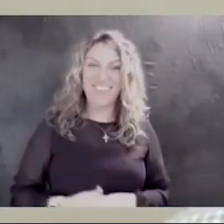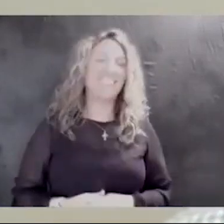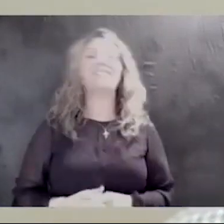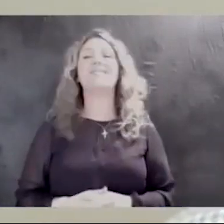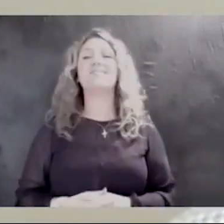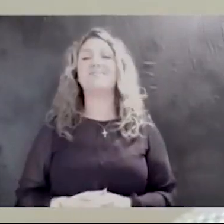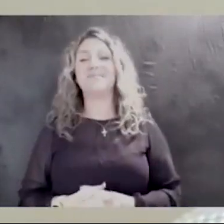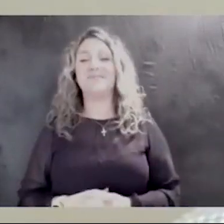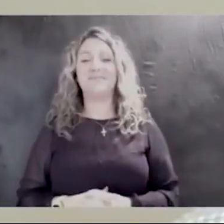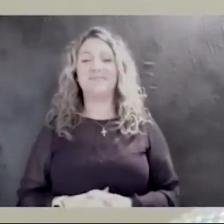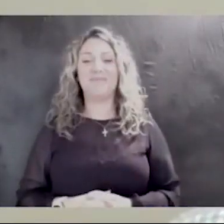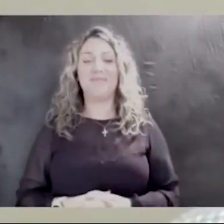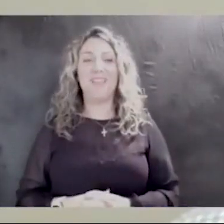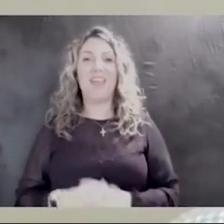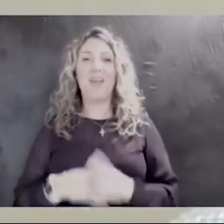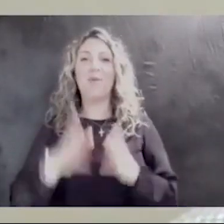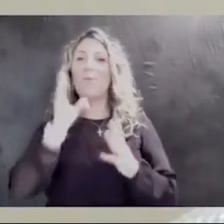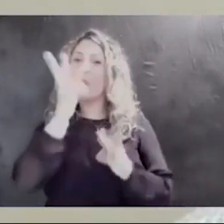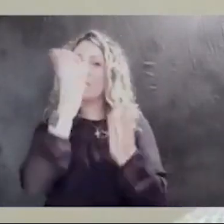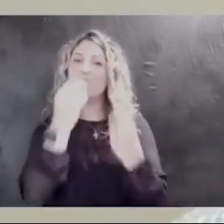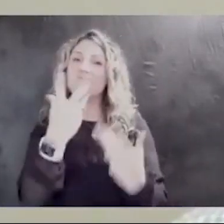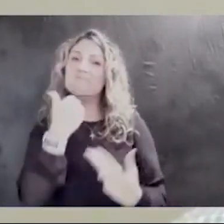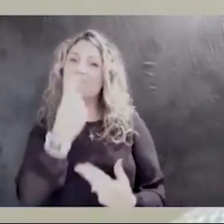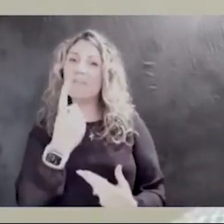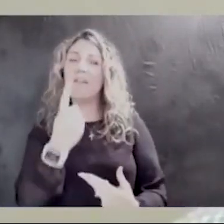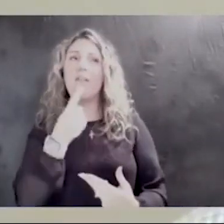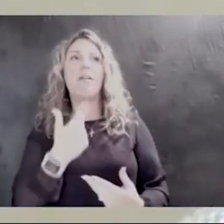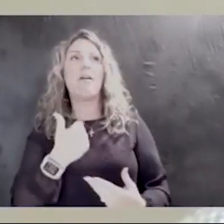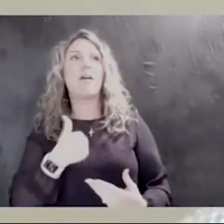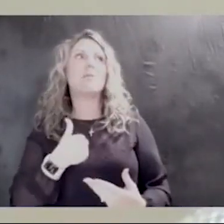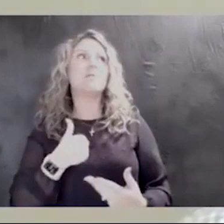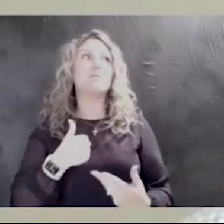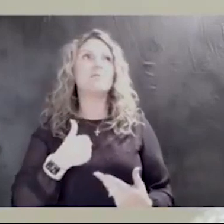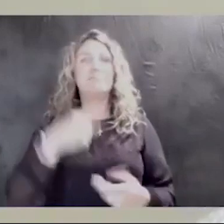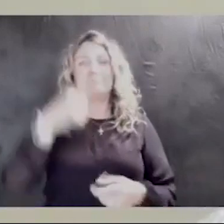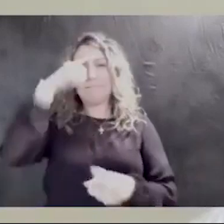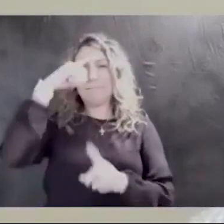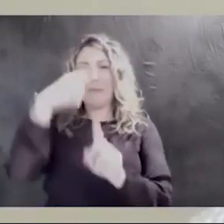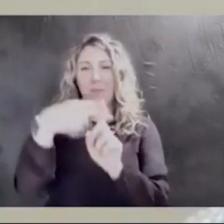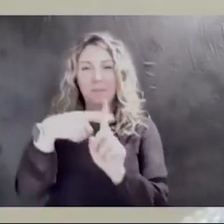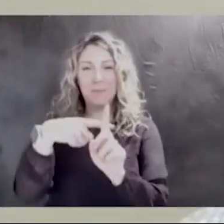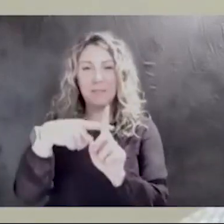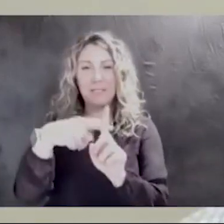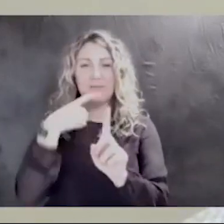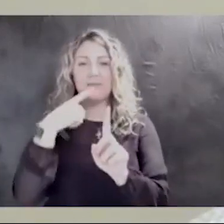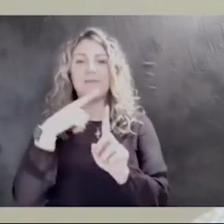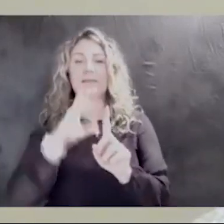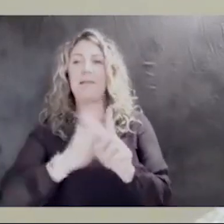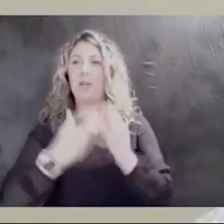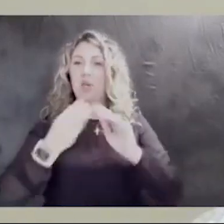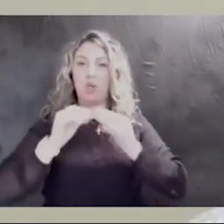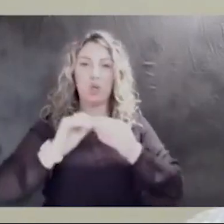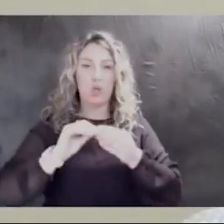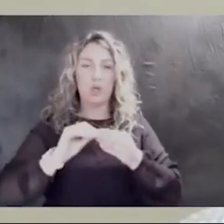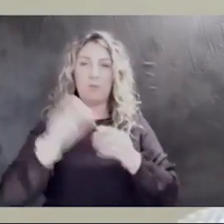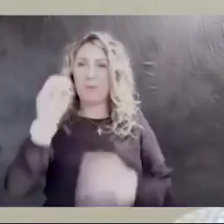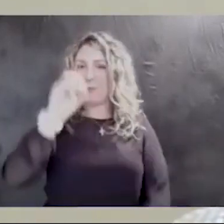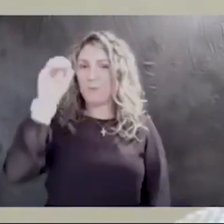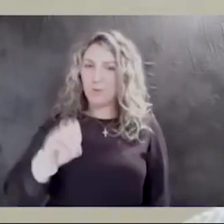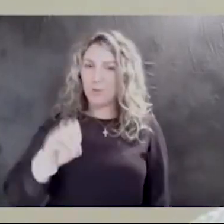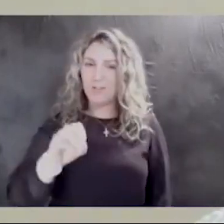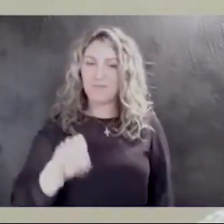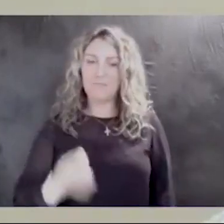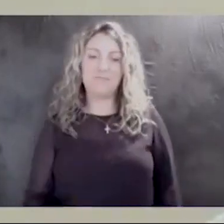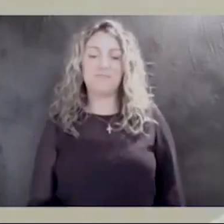Well, I will tell you that I'm fairly optimistic about our numbers from a standpoint of percentages